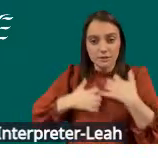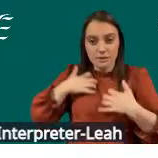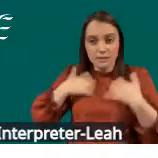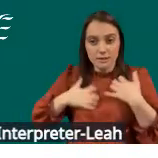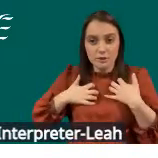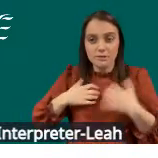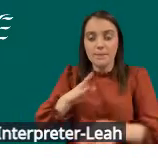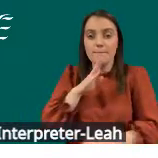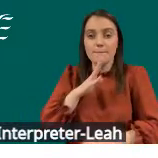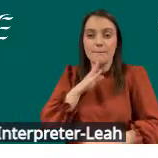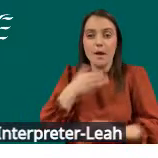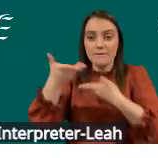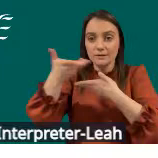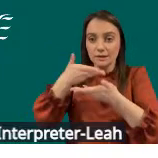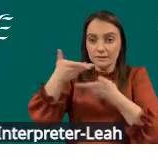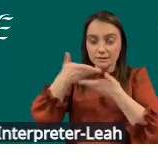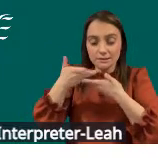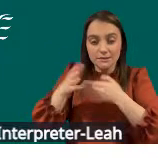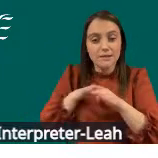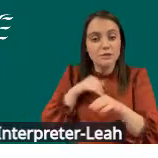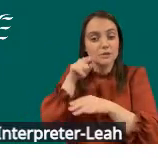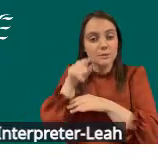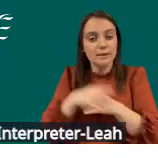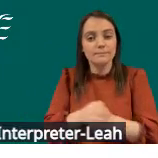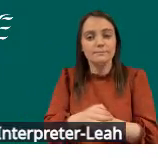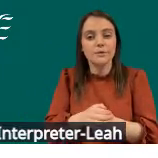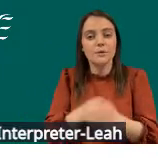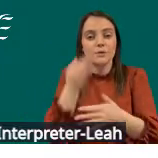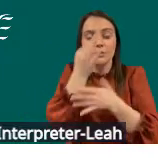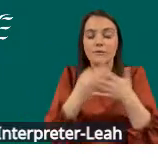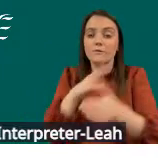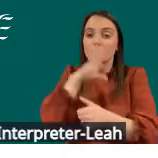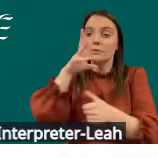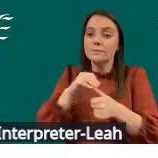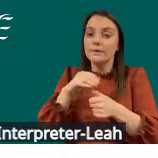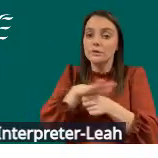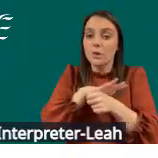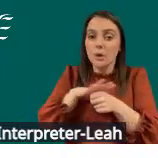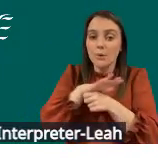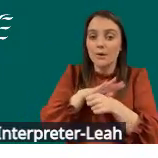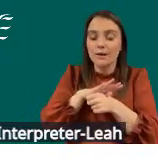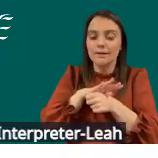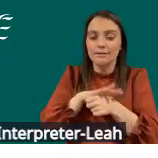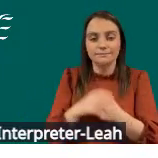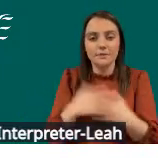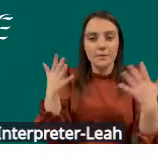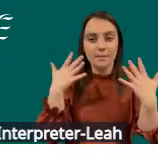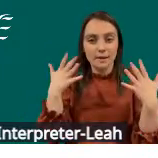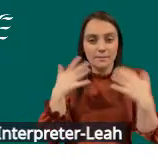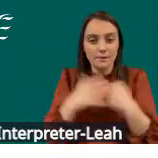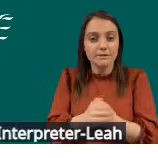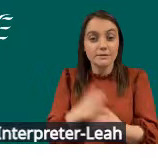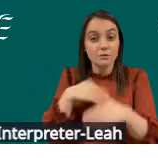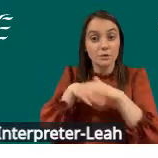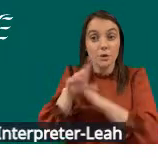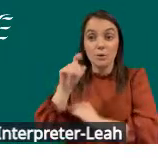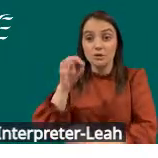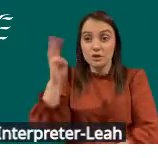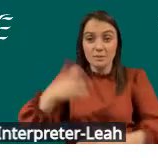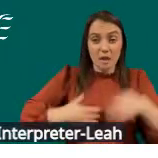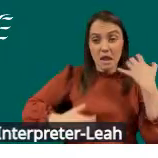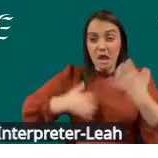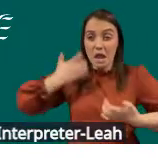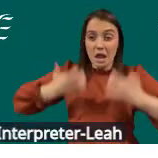private consultations, or of course, there's a few menopause specialists locally. If you go into GP all guns blazing, and